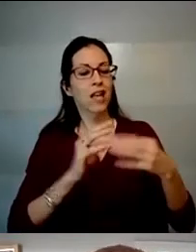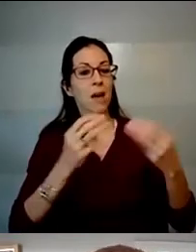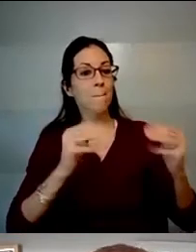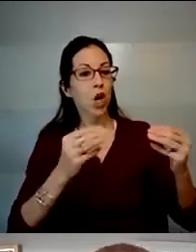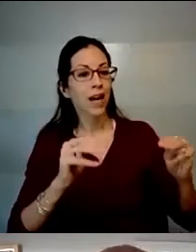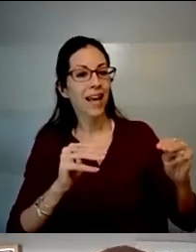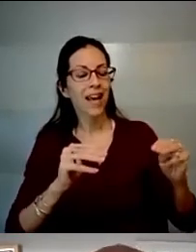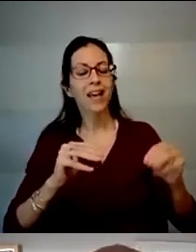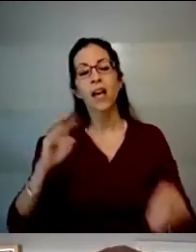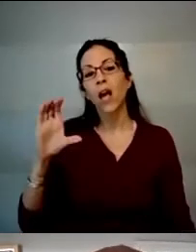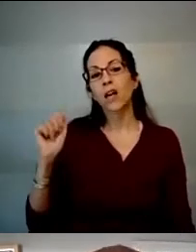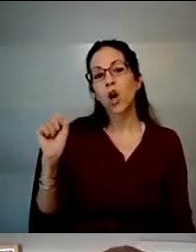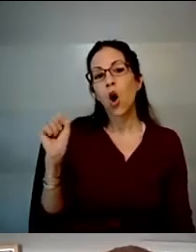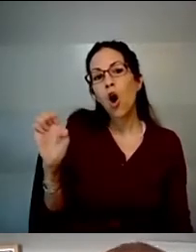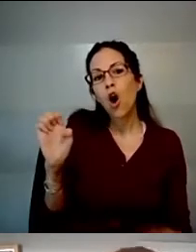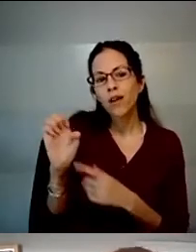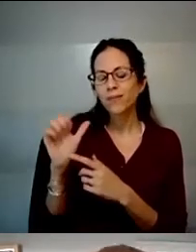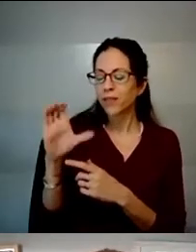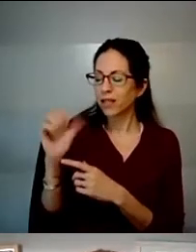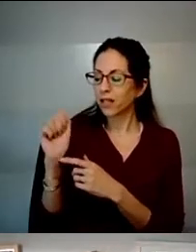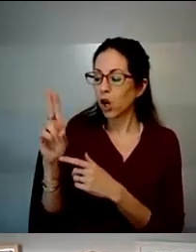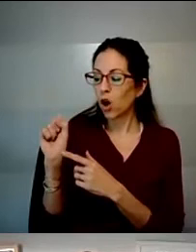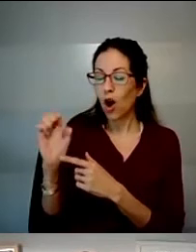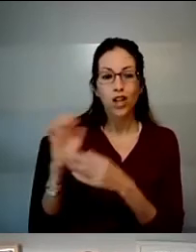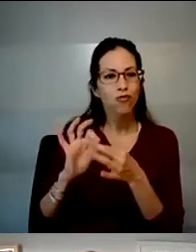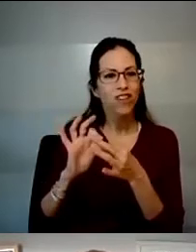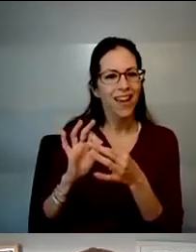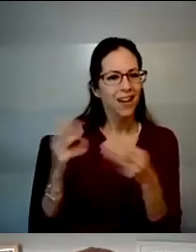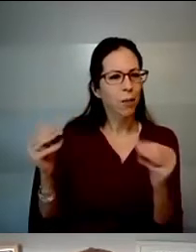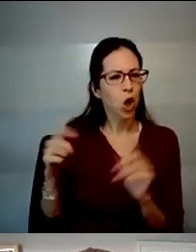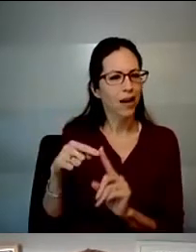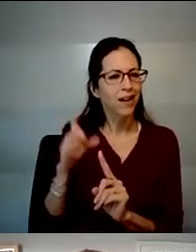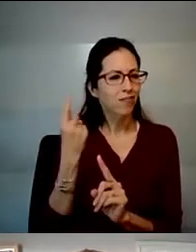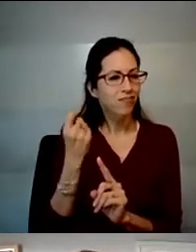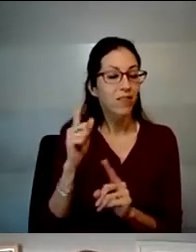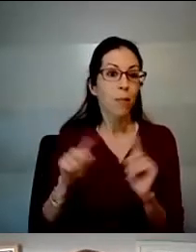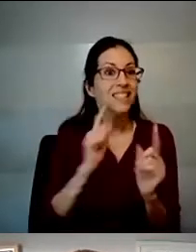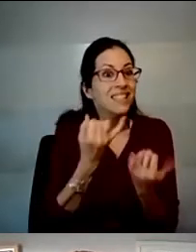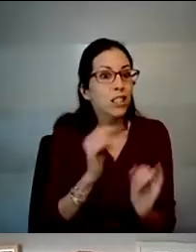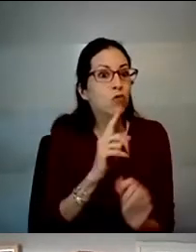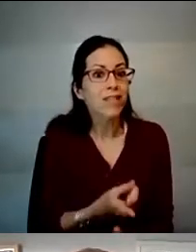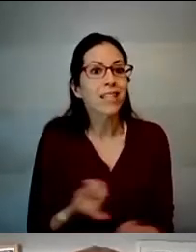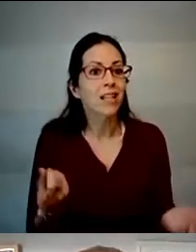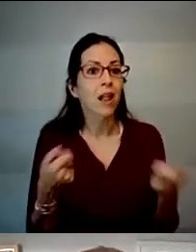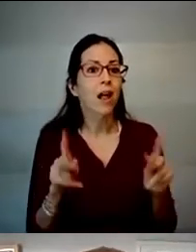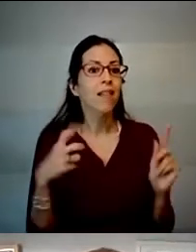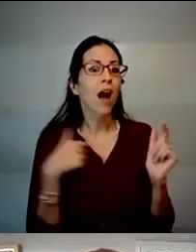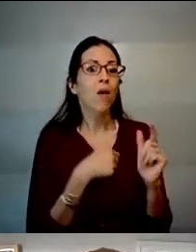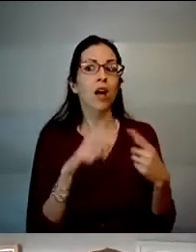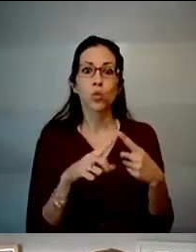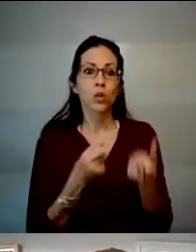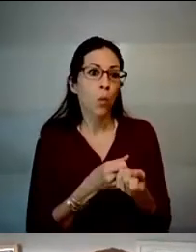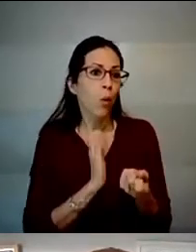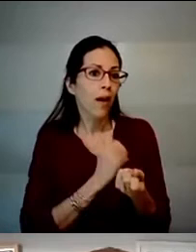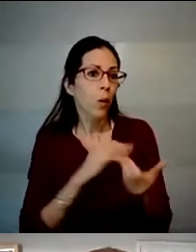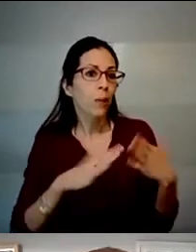arena. But, I mean, it was for real. I mean, it actually, you know, allowed us to, you know, support our